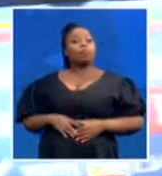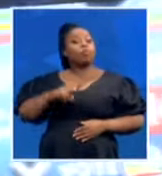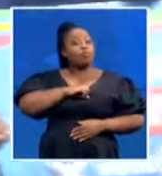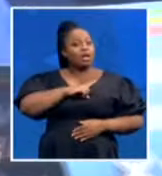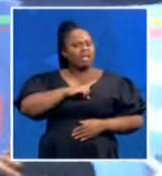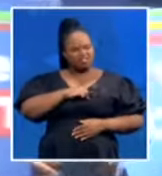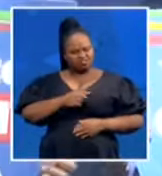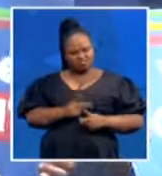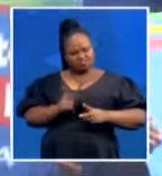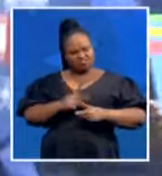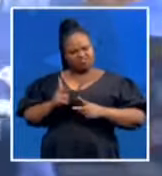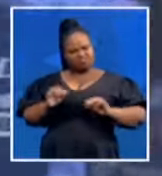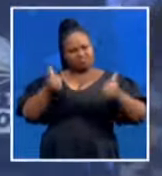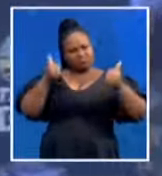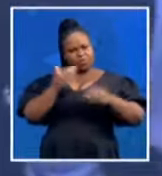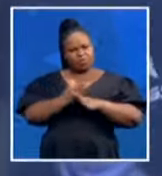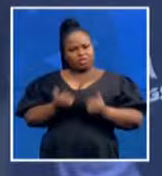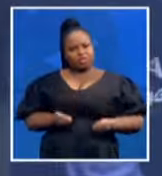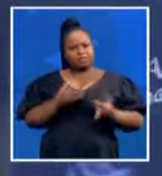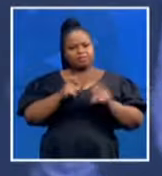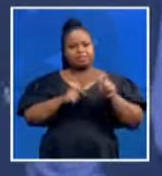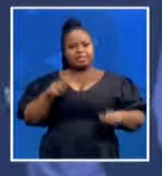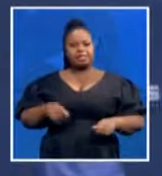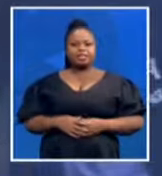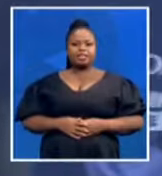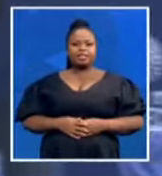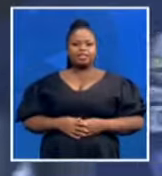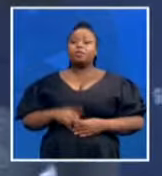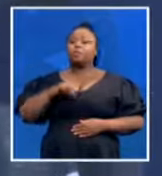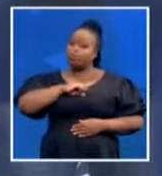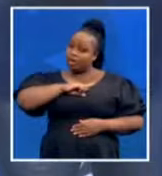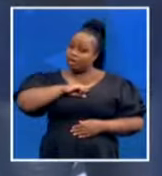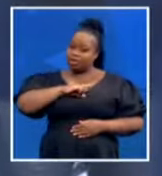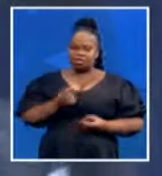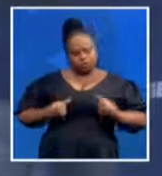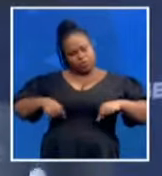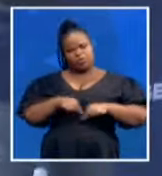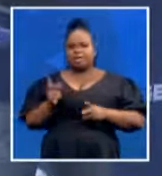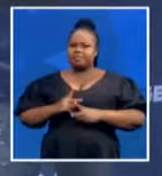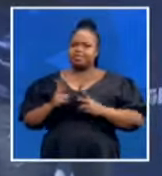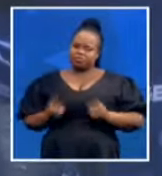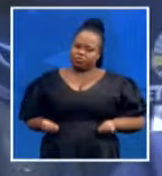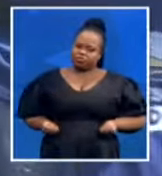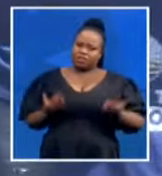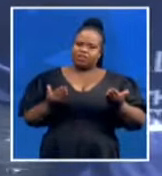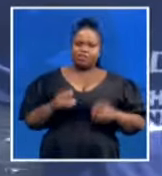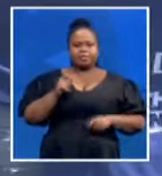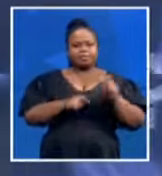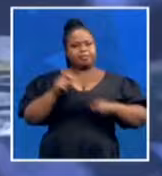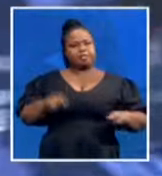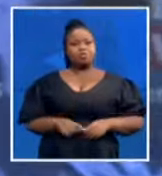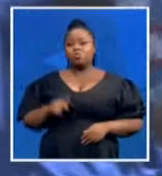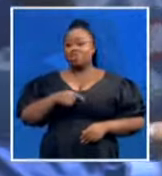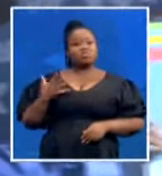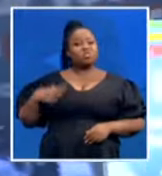ukusebenzela abantu. It is because sizimisele ekusebenzeni abantu. If you no longer want to live in a broken town or